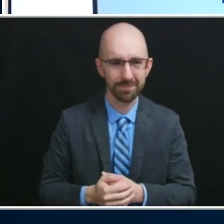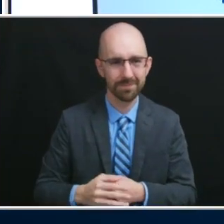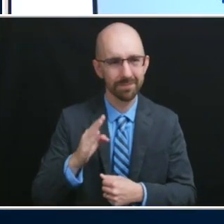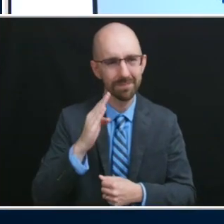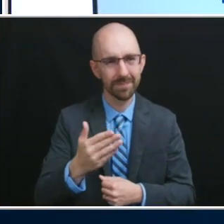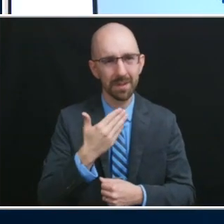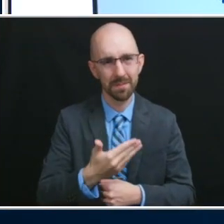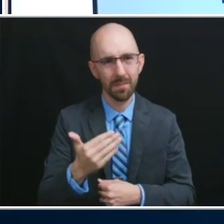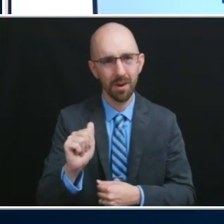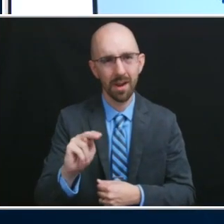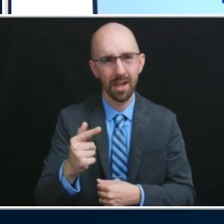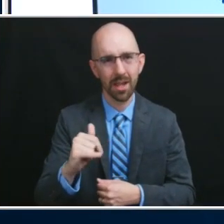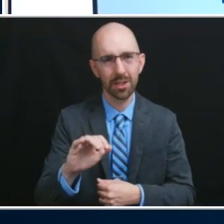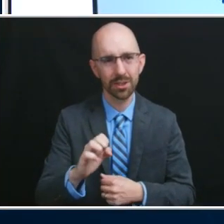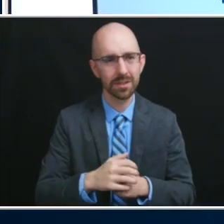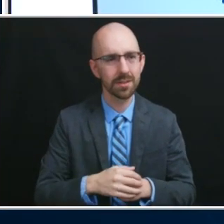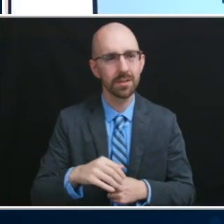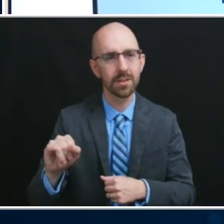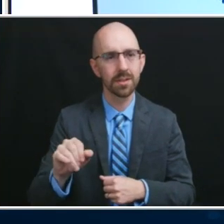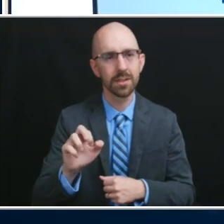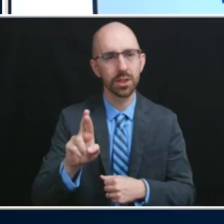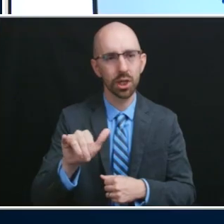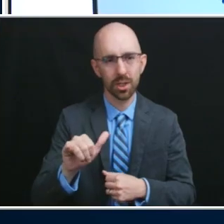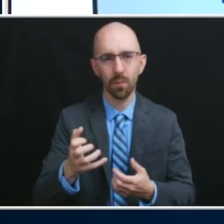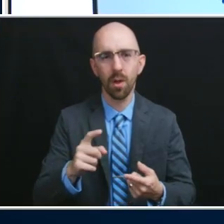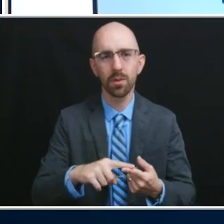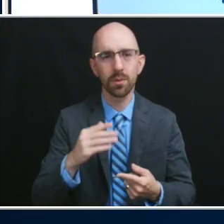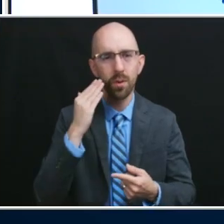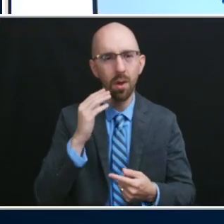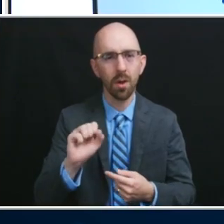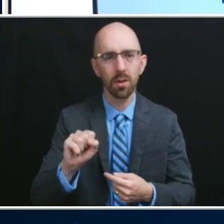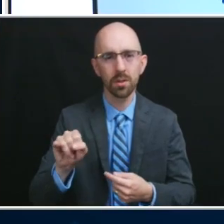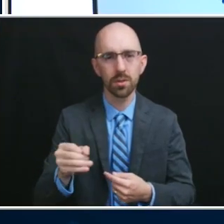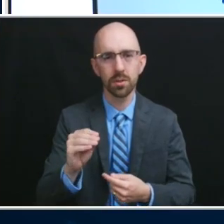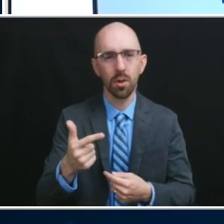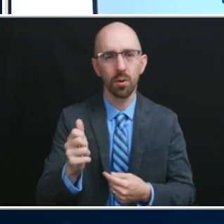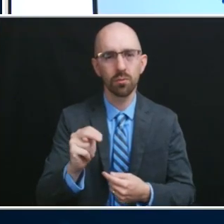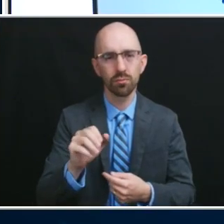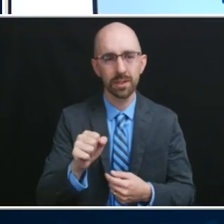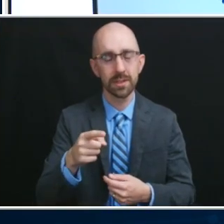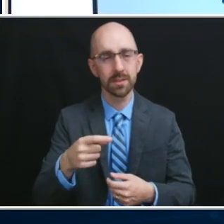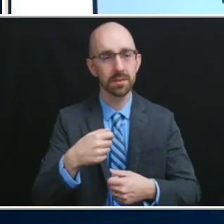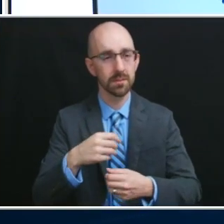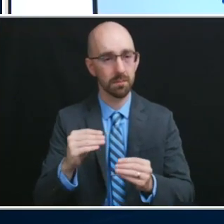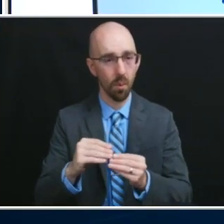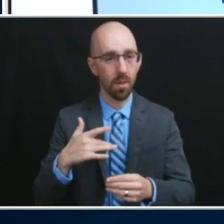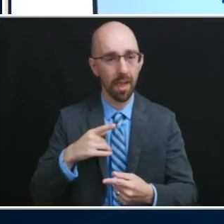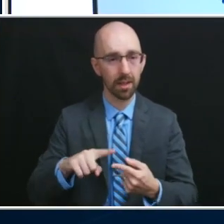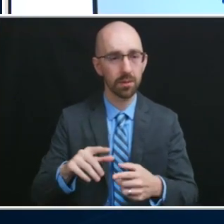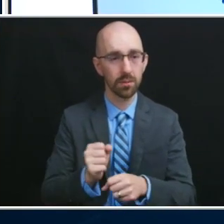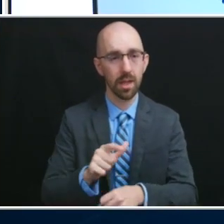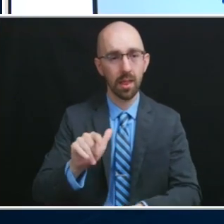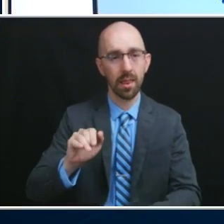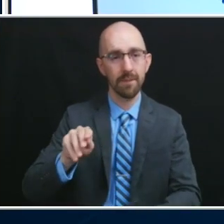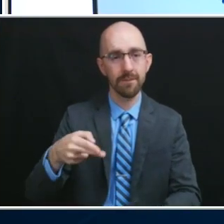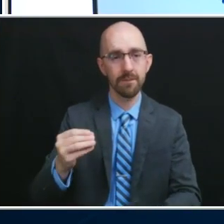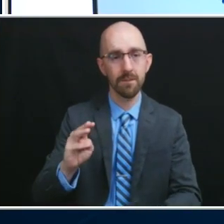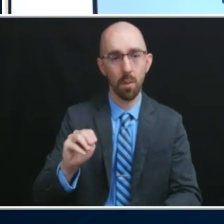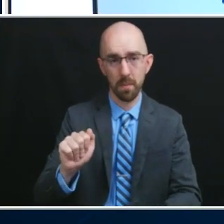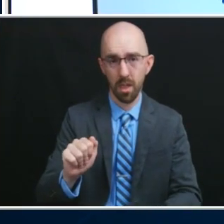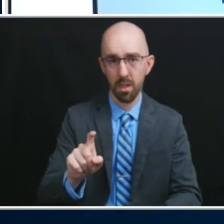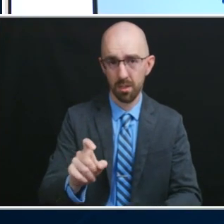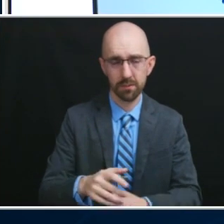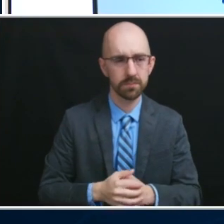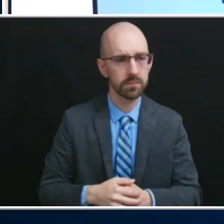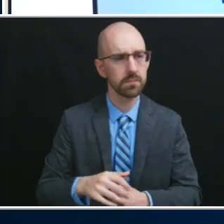good morning. Jeremy wants to know, does Sjögren's make you more likely to get lymphoma? Do you want to tackle that? Yeah,